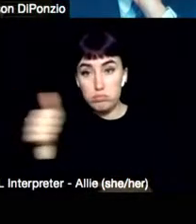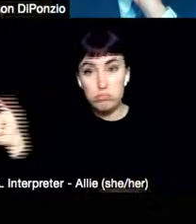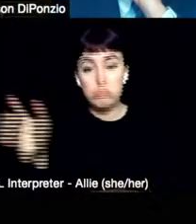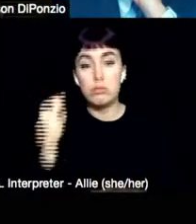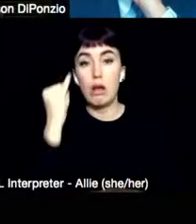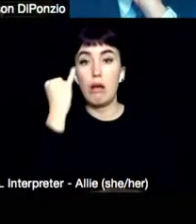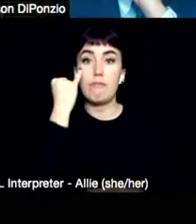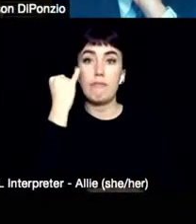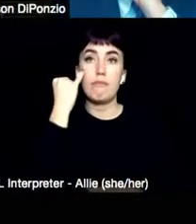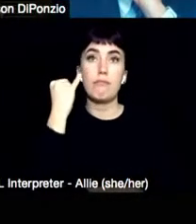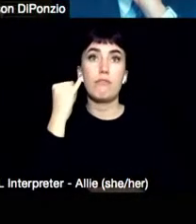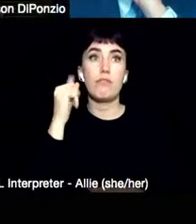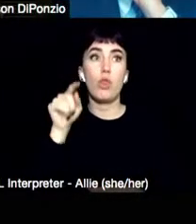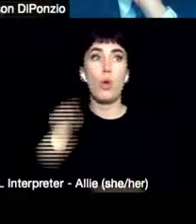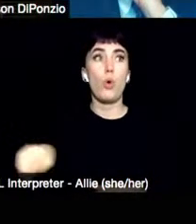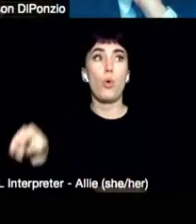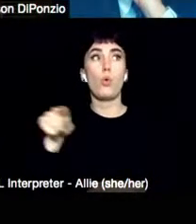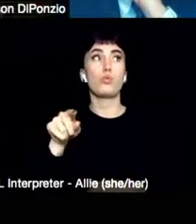If those